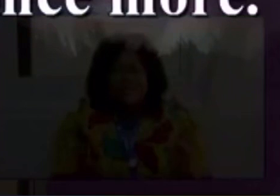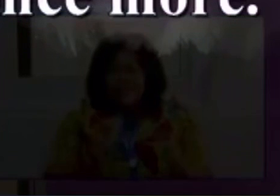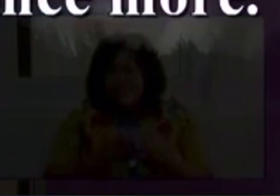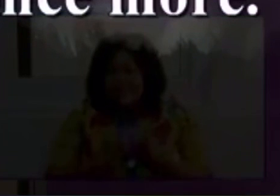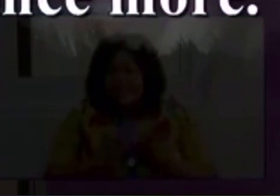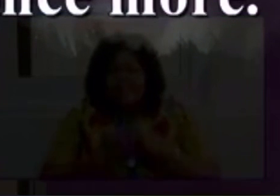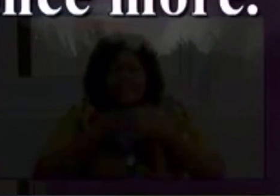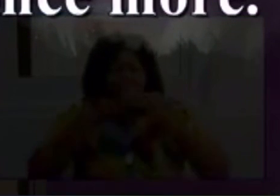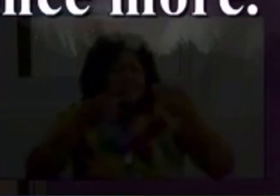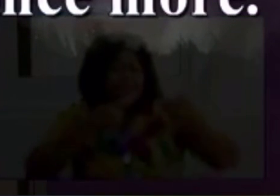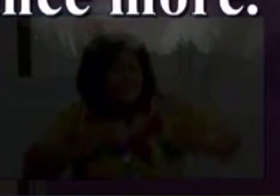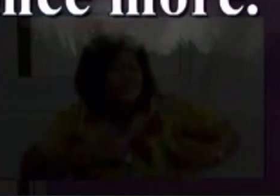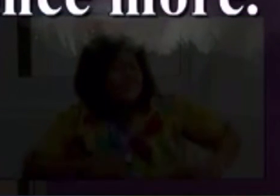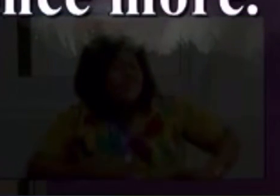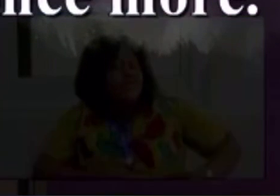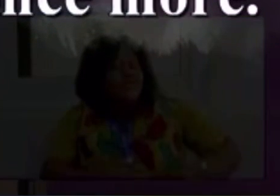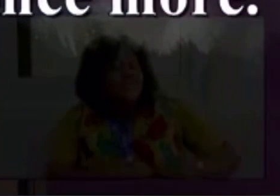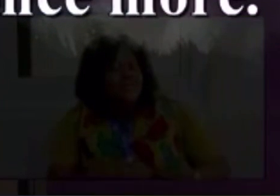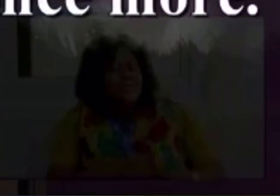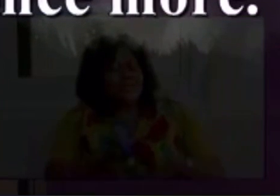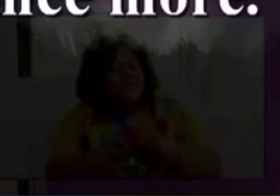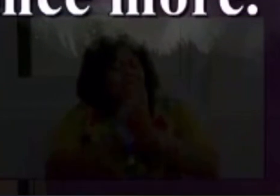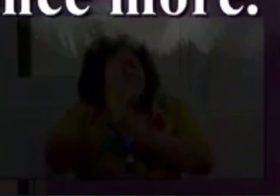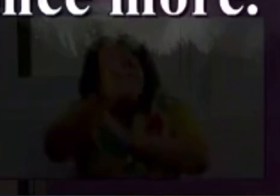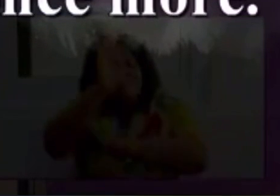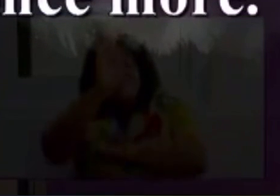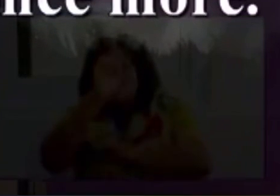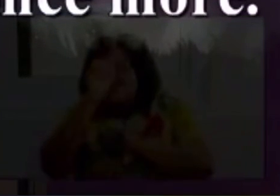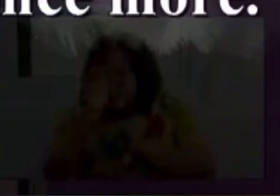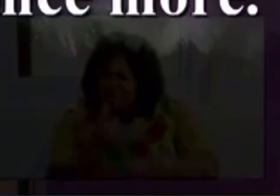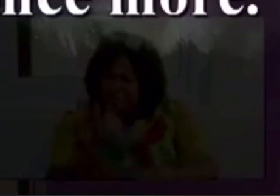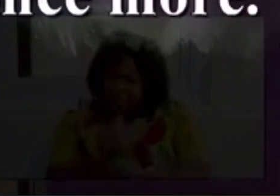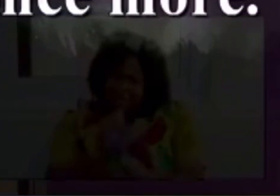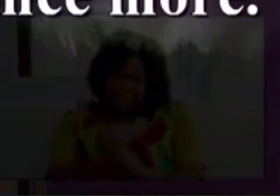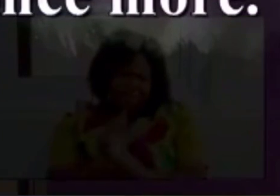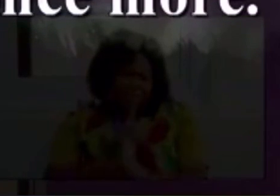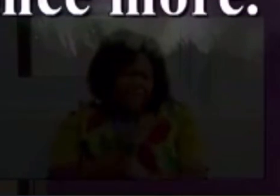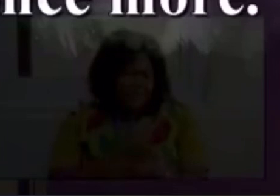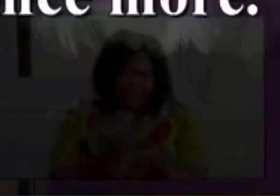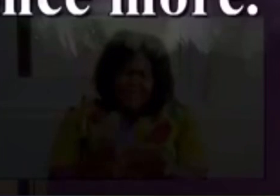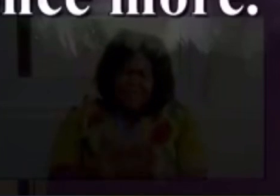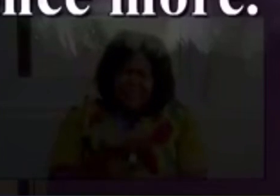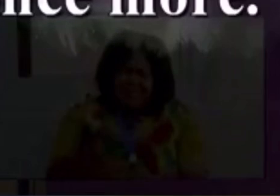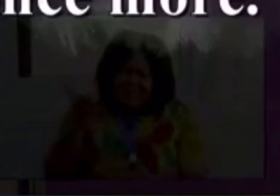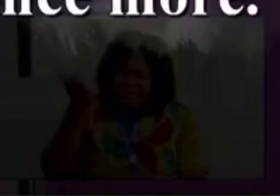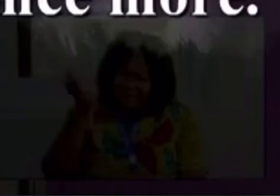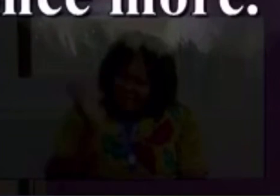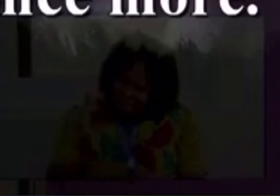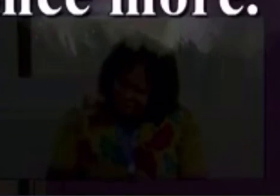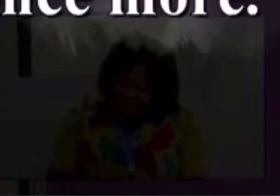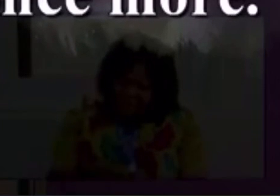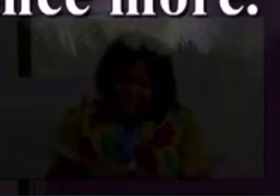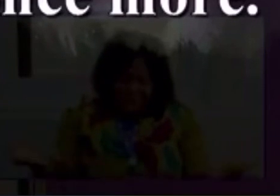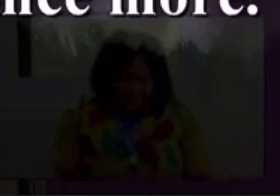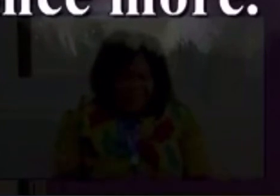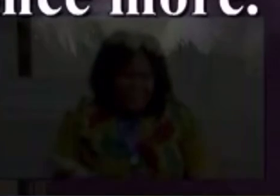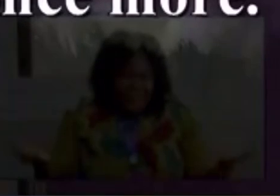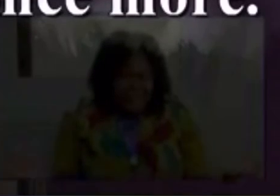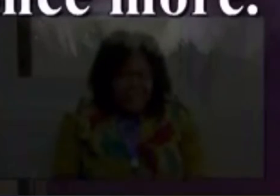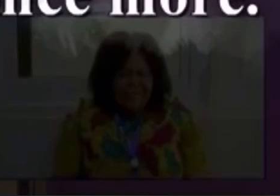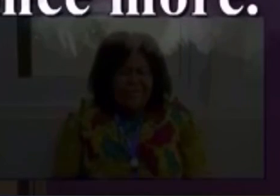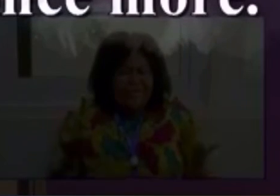hearts. We want the Lord to refresh us. We want this gathering to be a gathering where